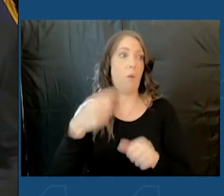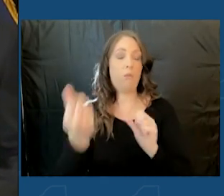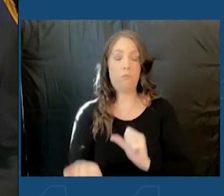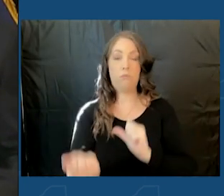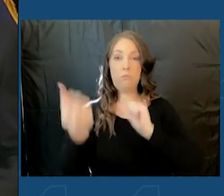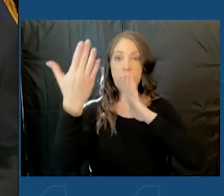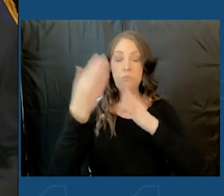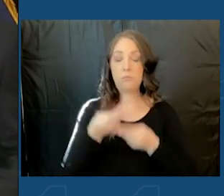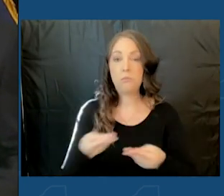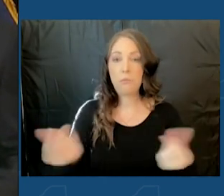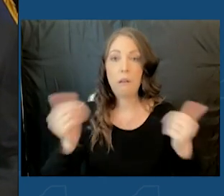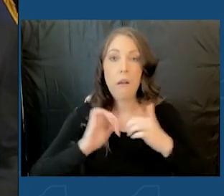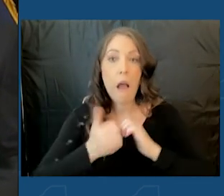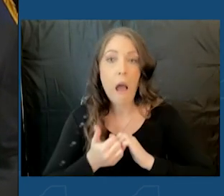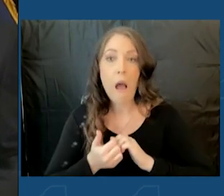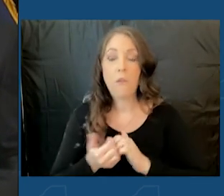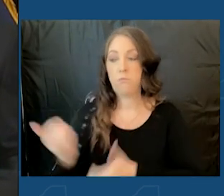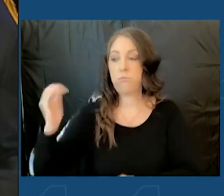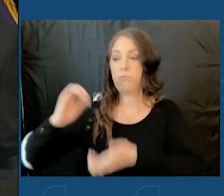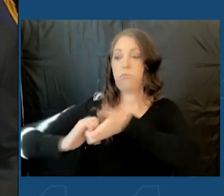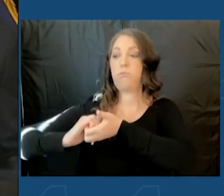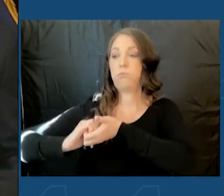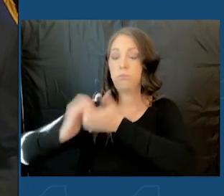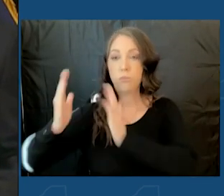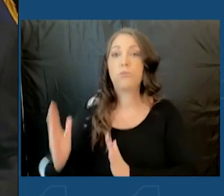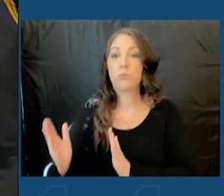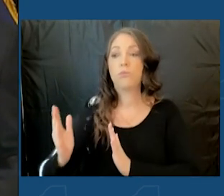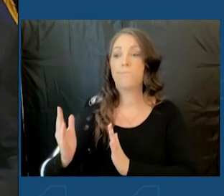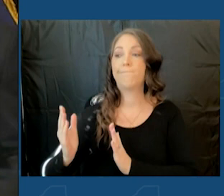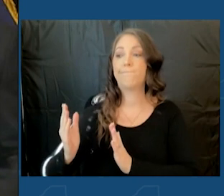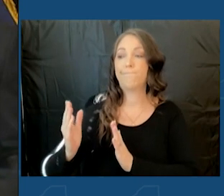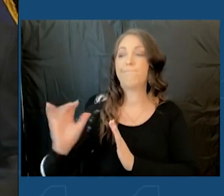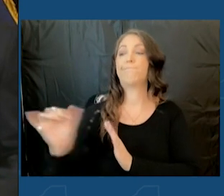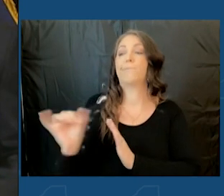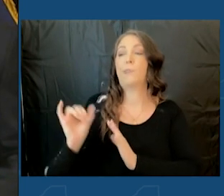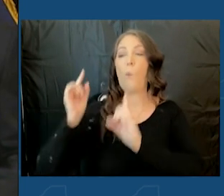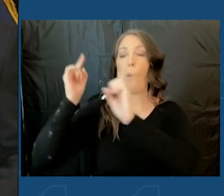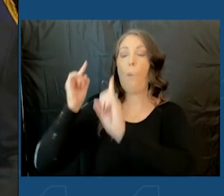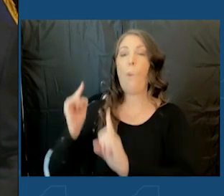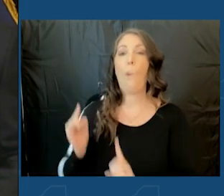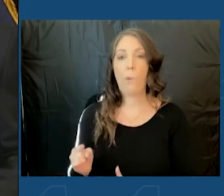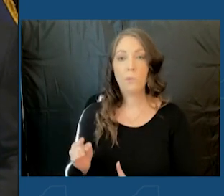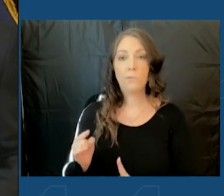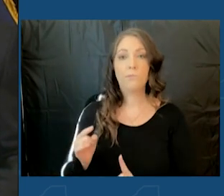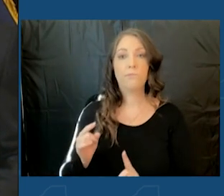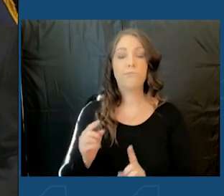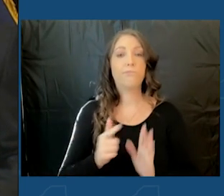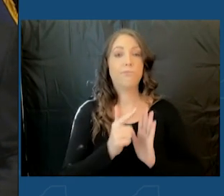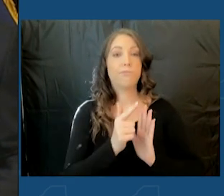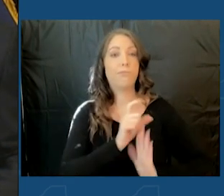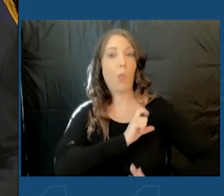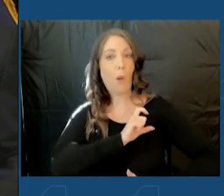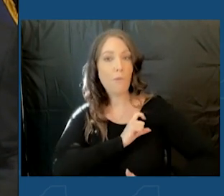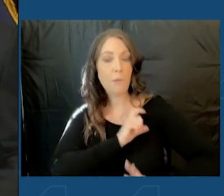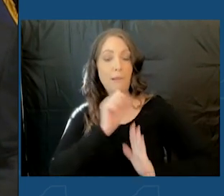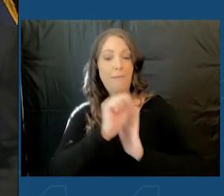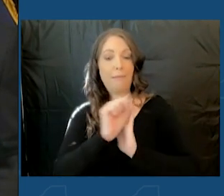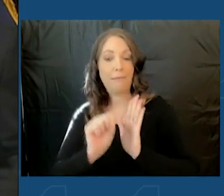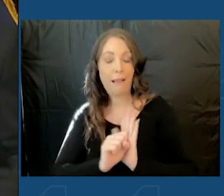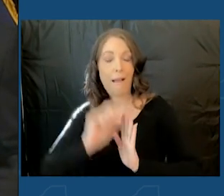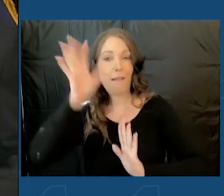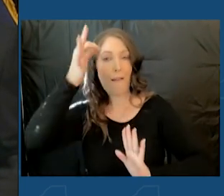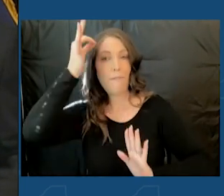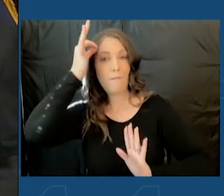working with partners who share our goals, as I mentioned, law enforcement, state, local, federal government. And that's why last January,